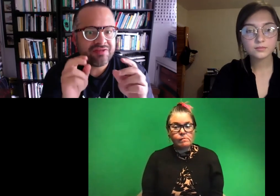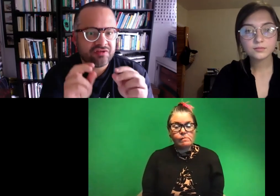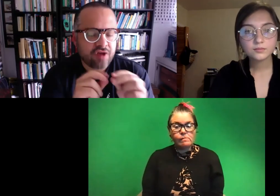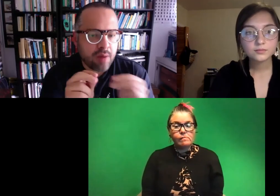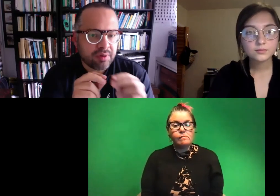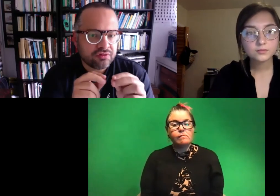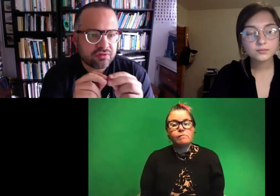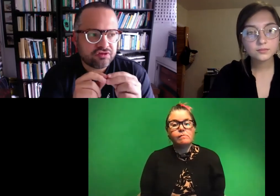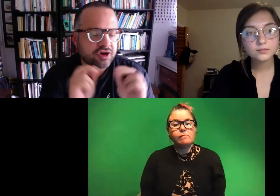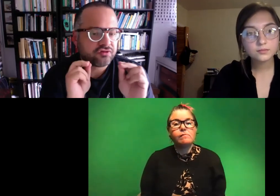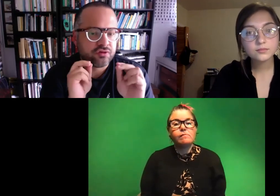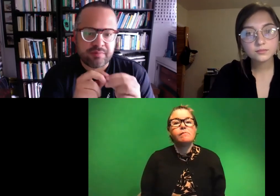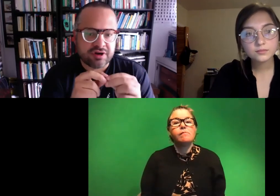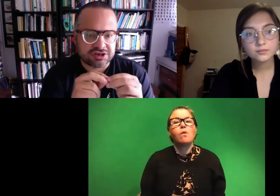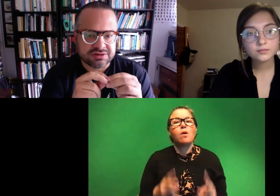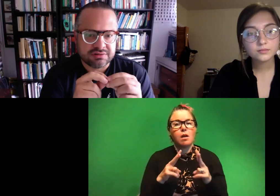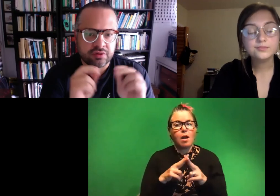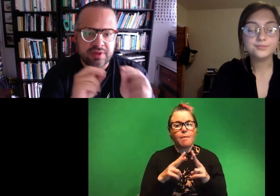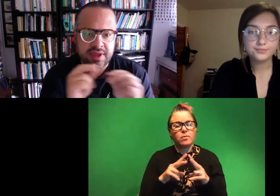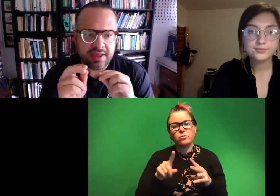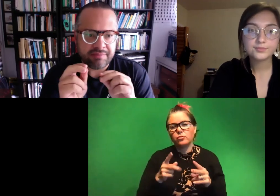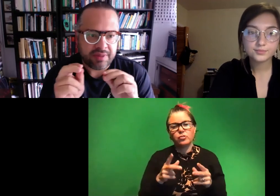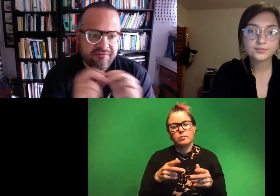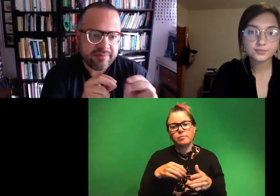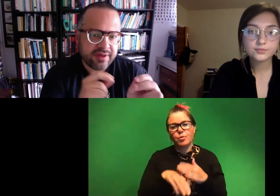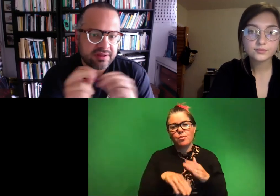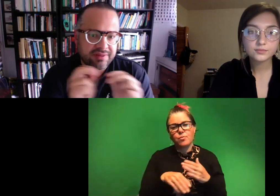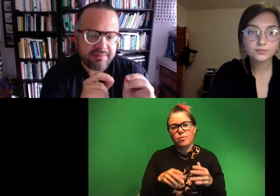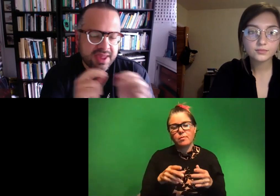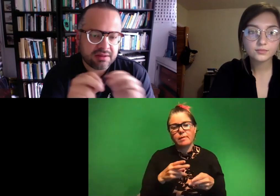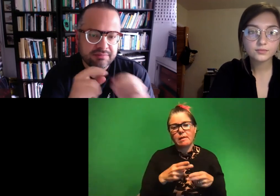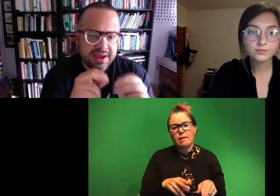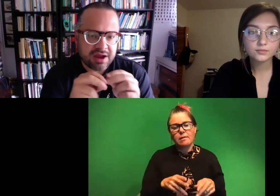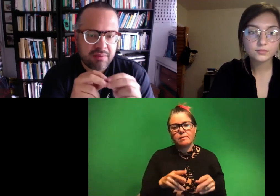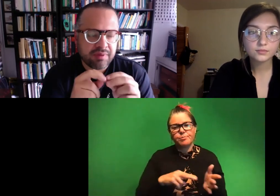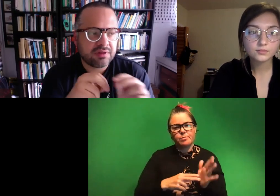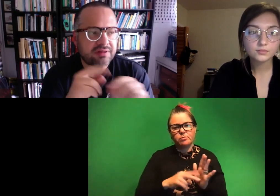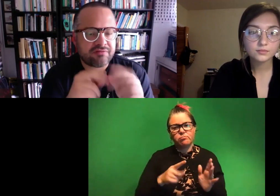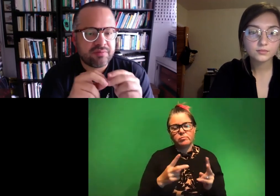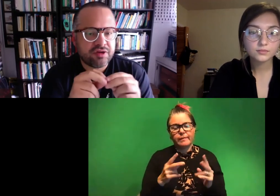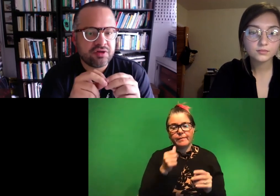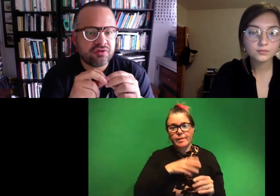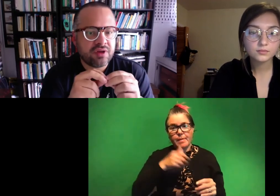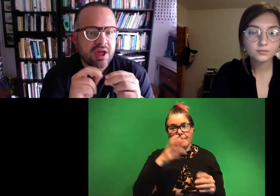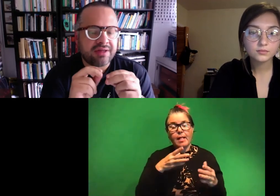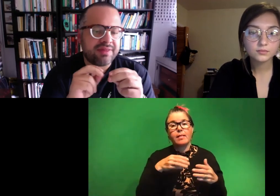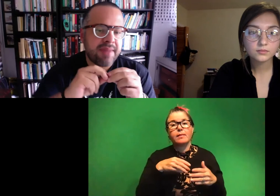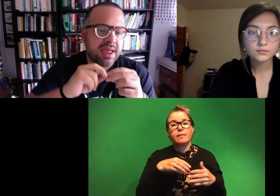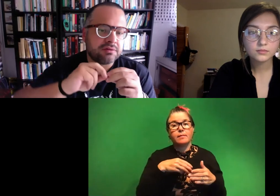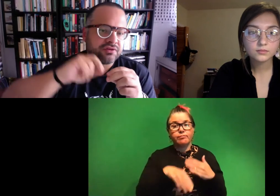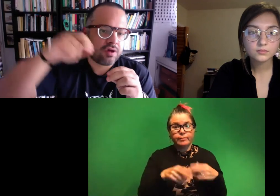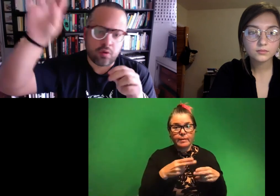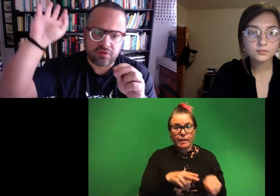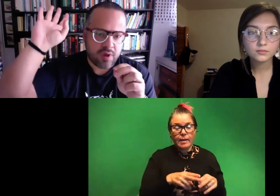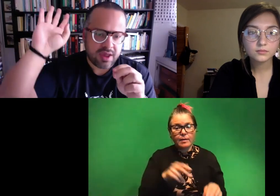make these couples just to reproduction. So the female and the male make a couple and they reproduce, and the